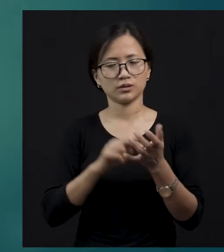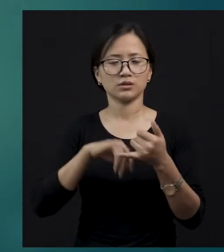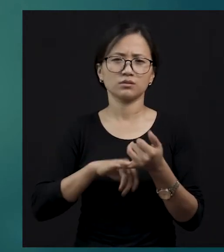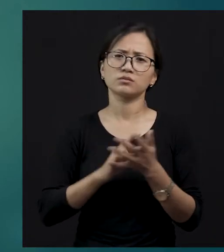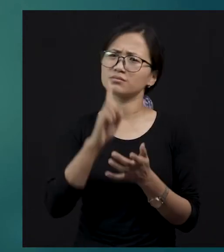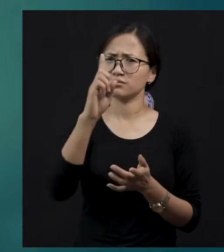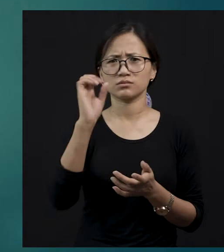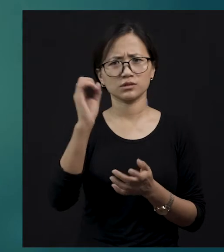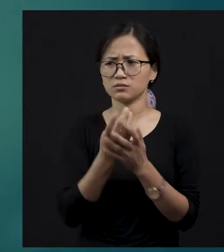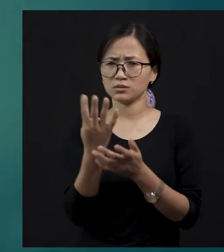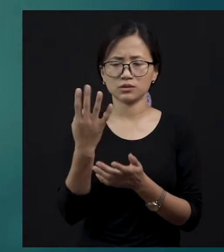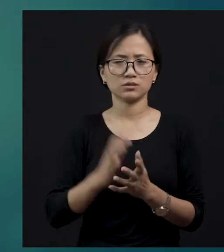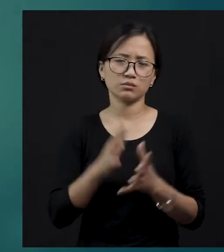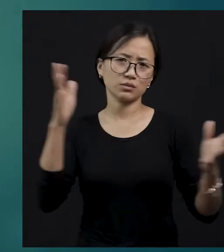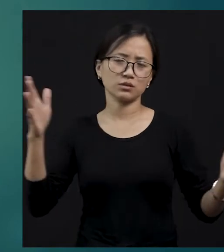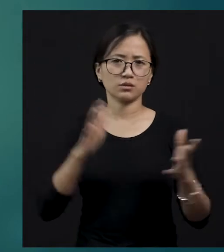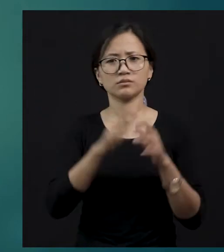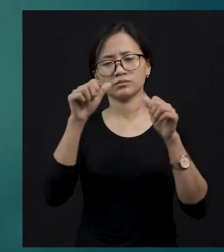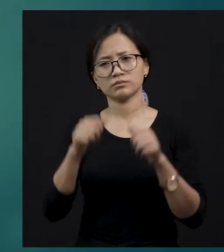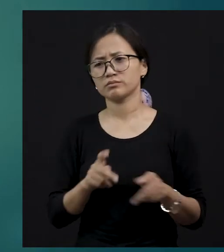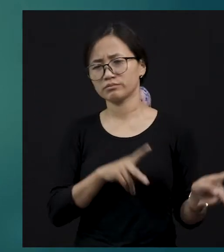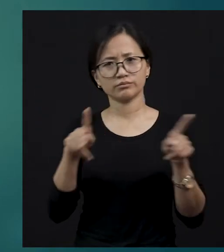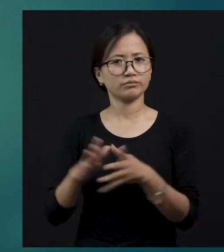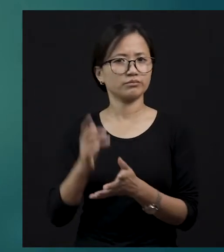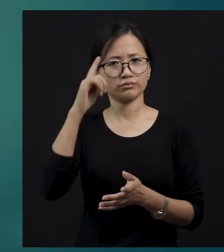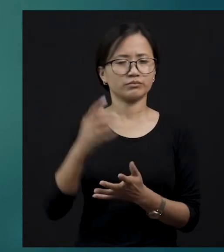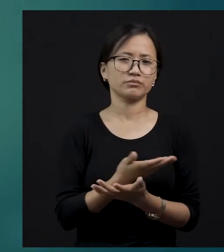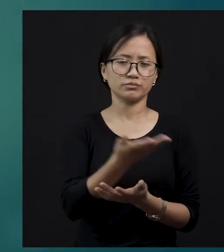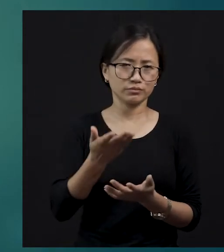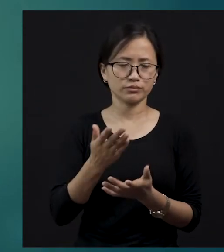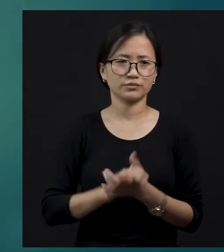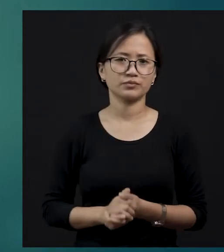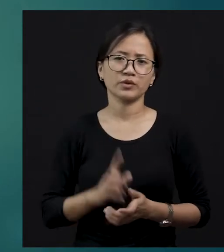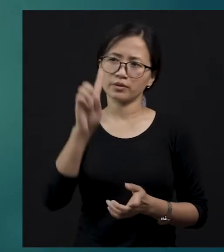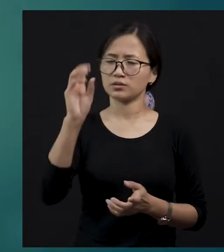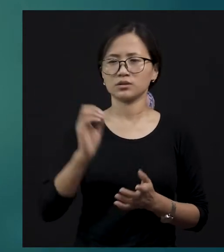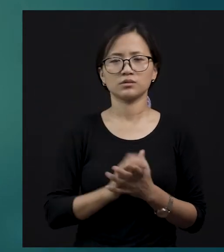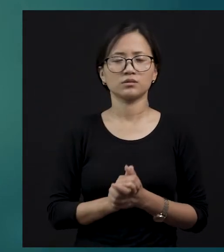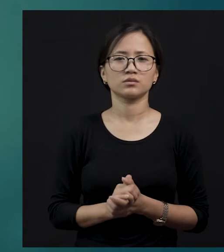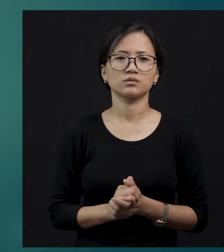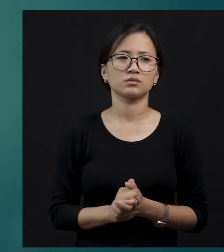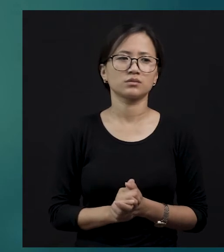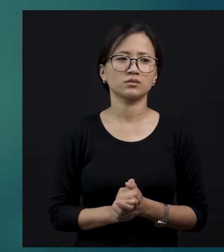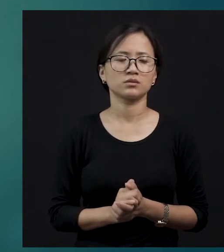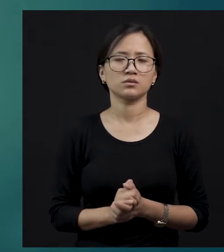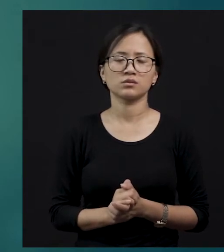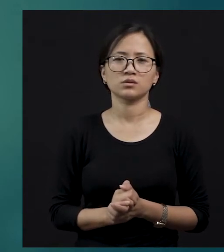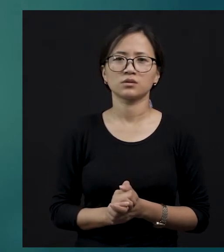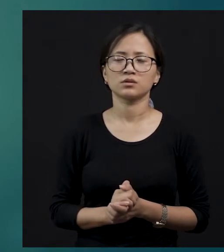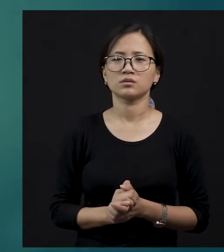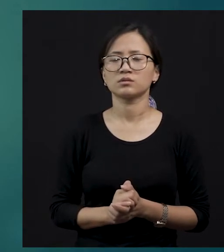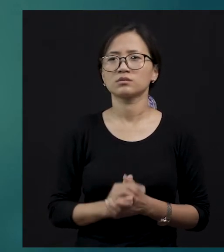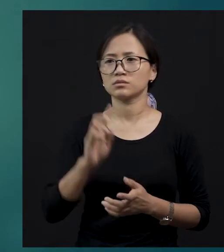be thinking it's a big animal, so it will be possible for him, okay? But in just 10 minutes, 500 glasses. In 10 minutes, how